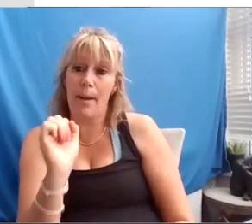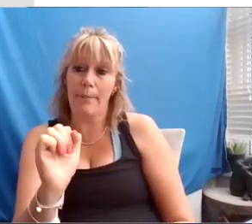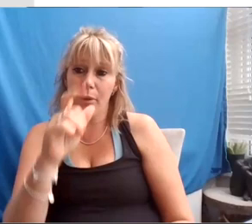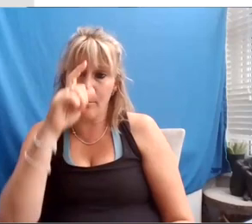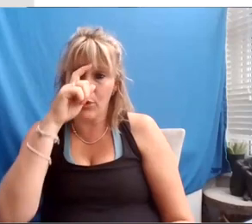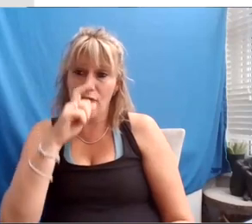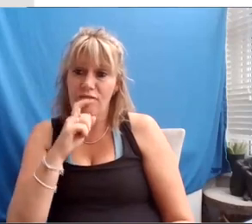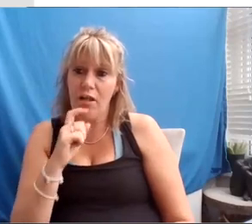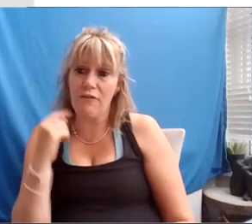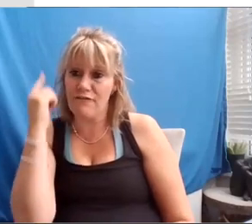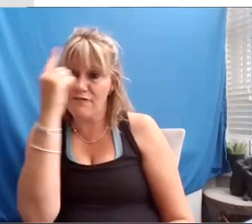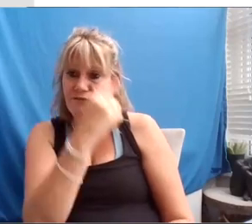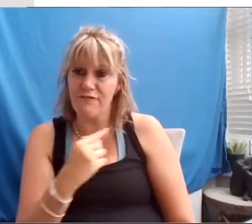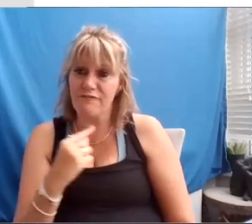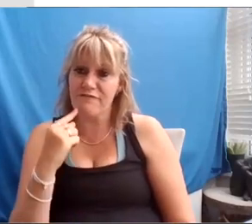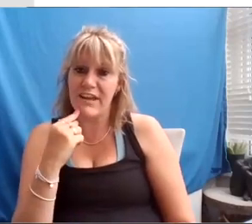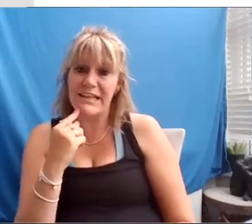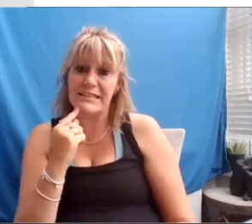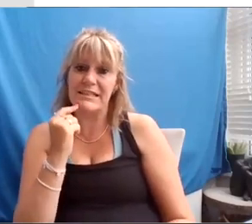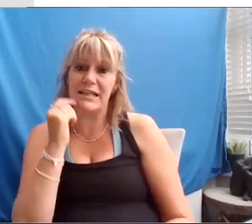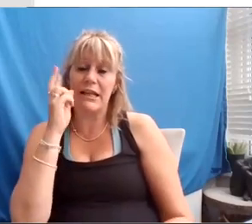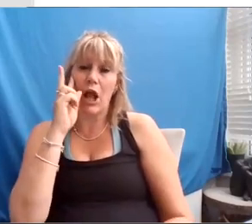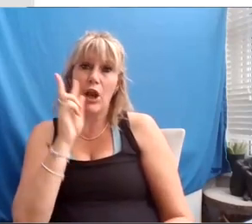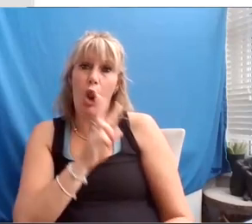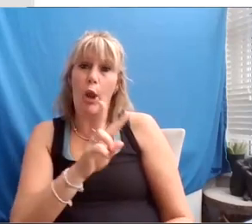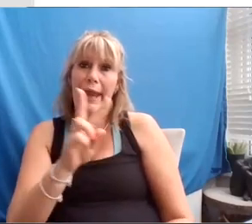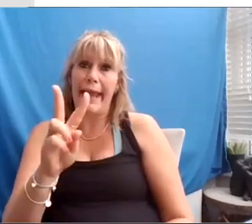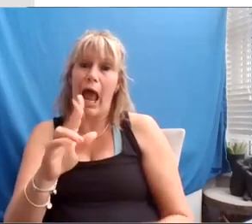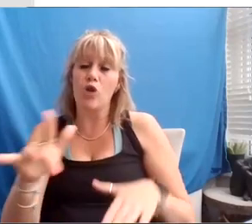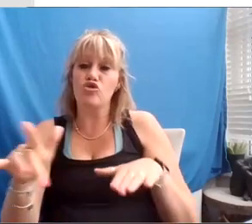face. He's sort of looking out dramatically,